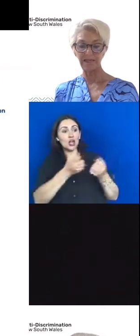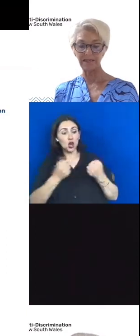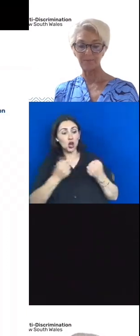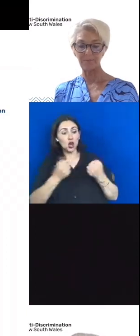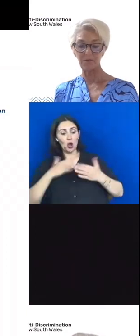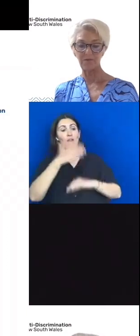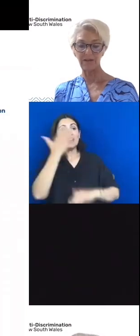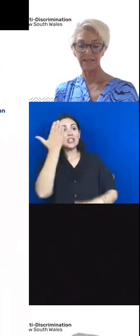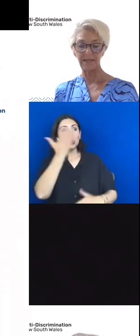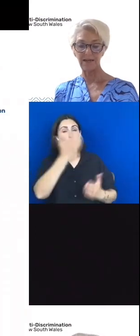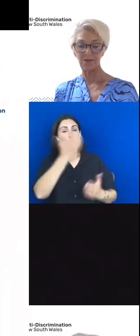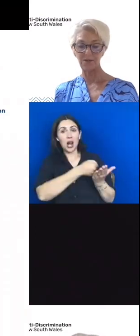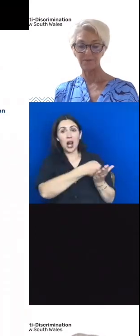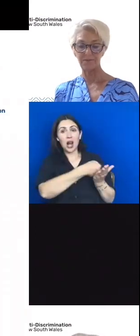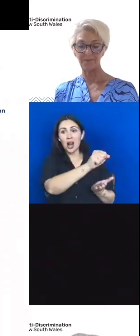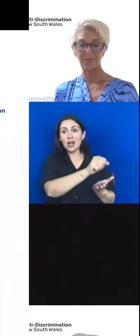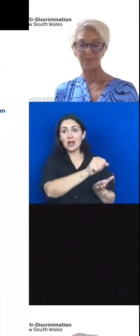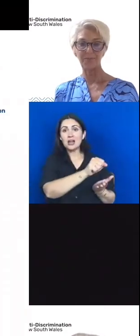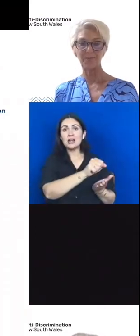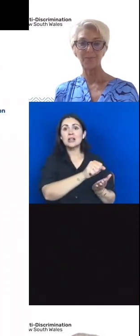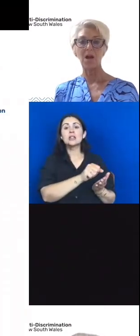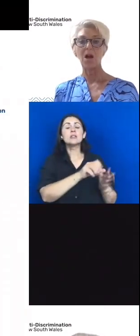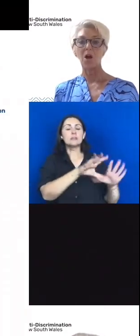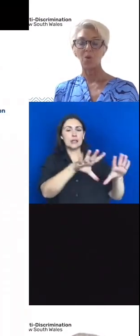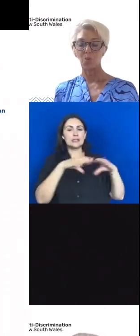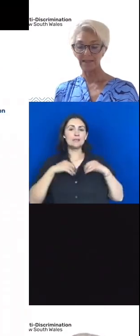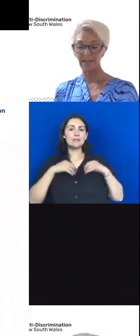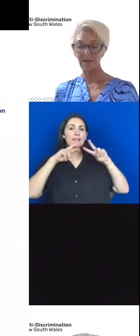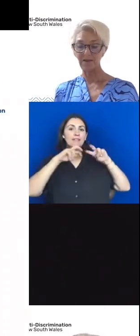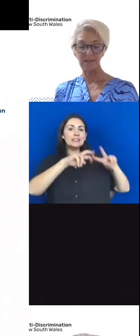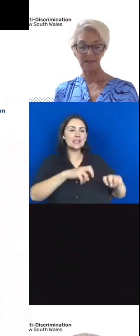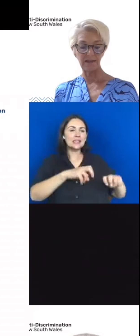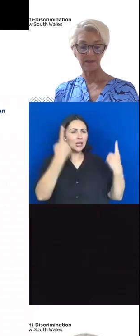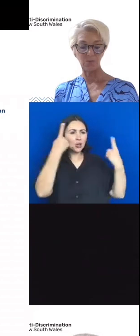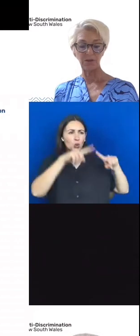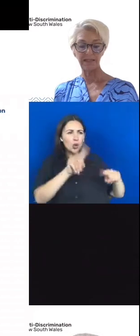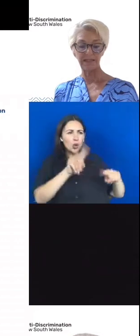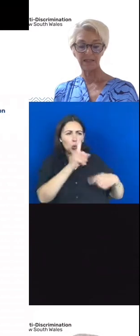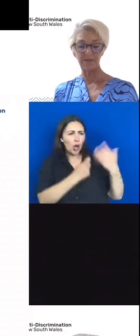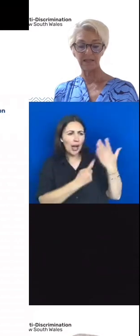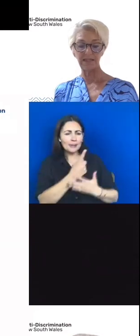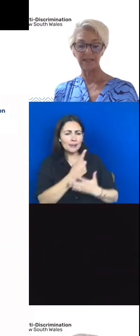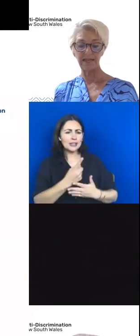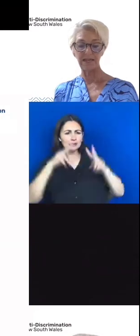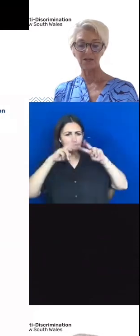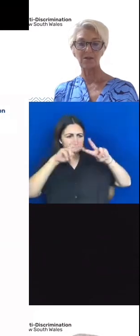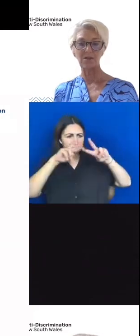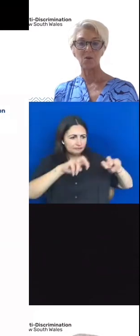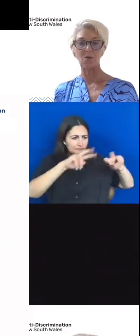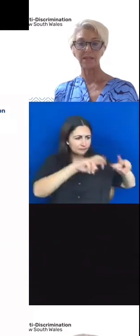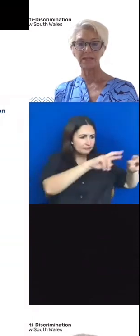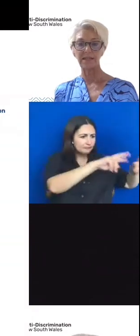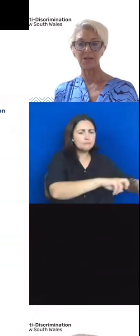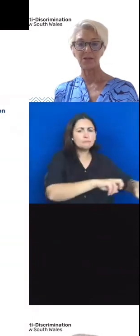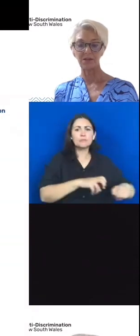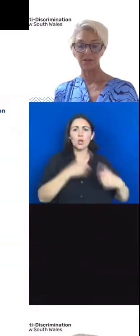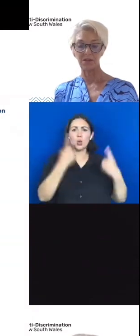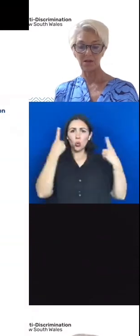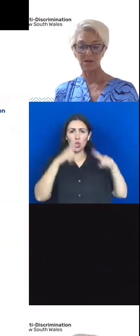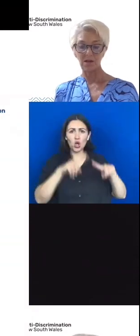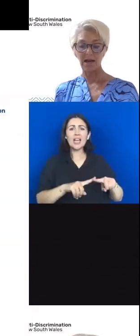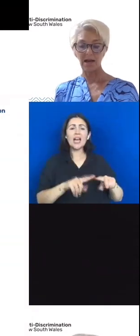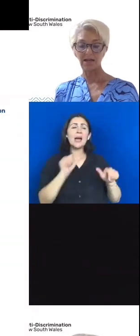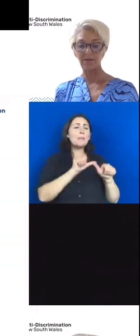would be accepted for investigation. Once investigated, we would assess for conciliation or